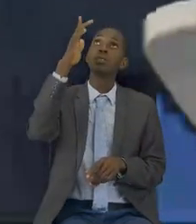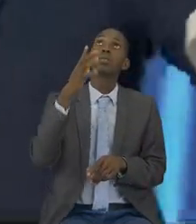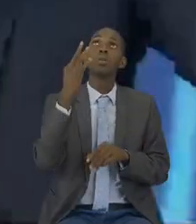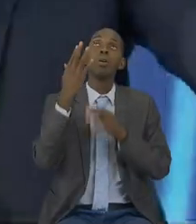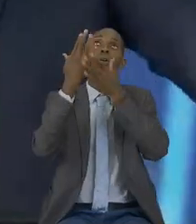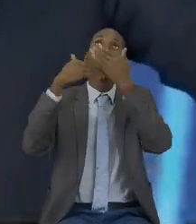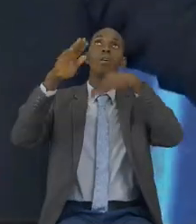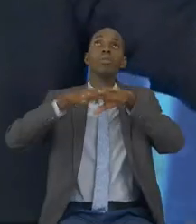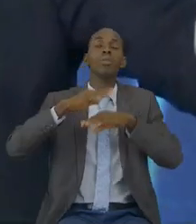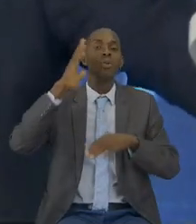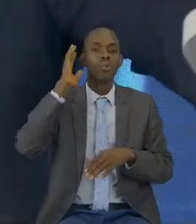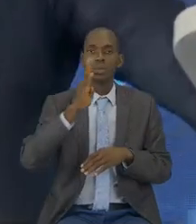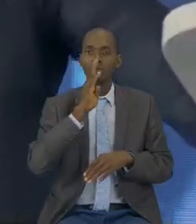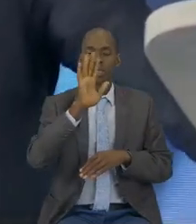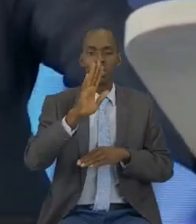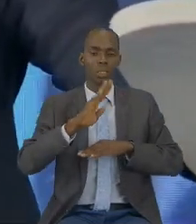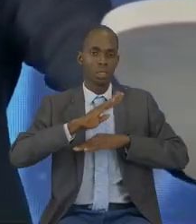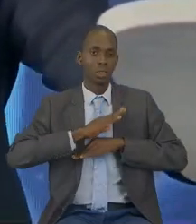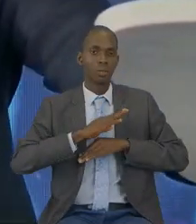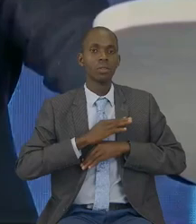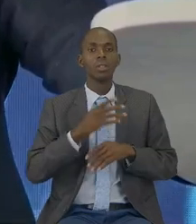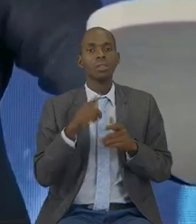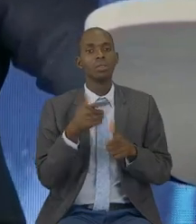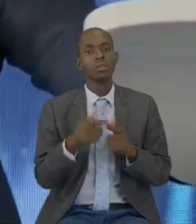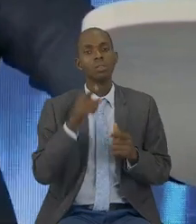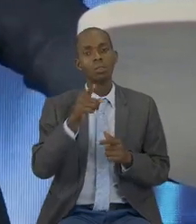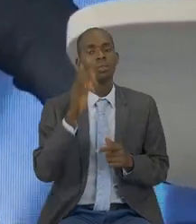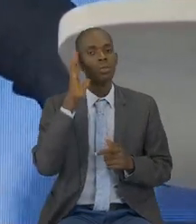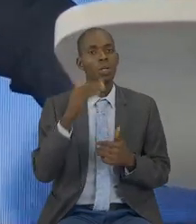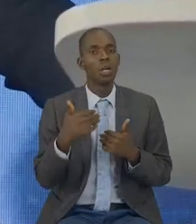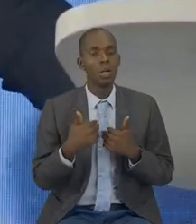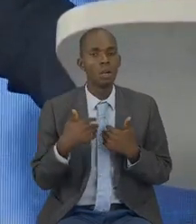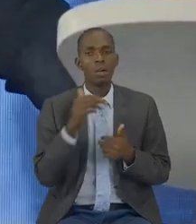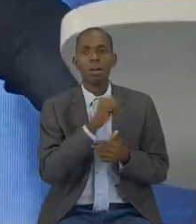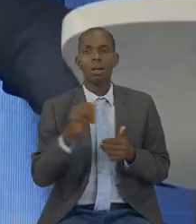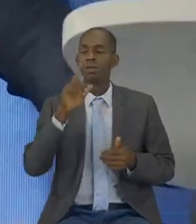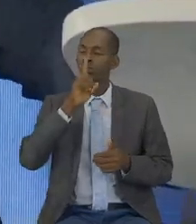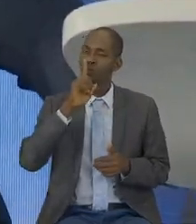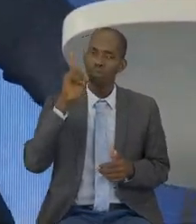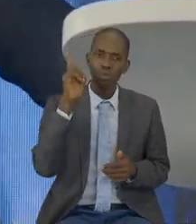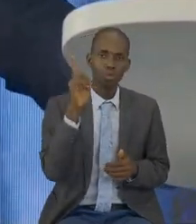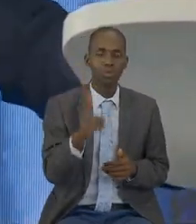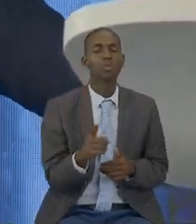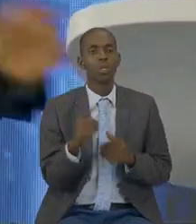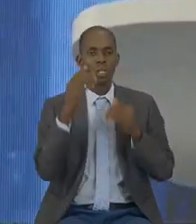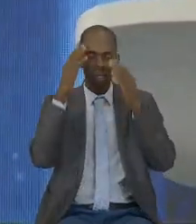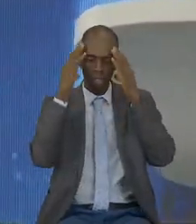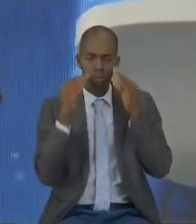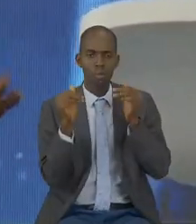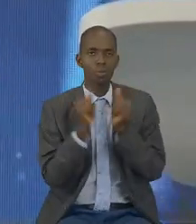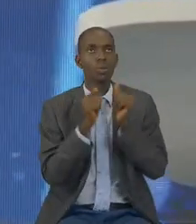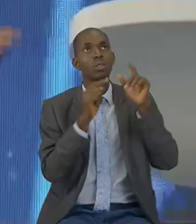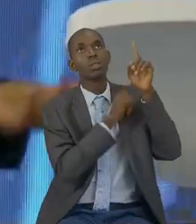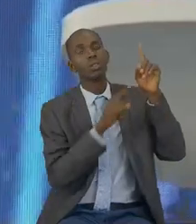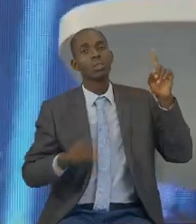heaven will be your satisfaction. Then you have a real definite experience with the Lord. Look